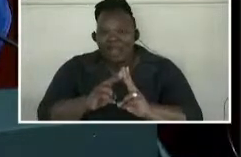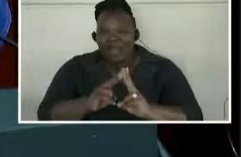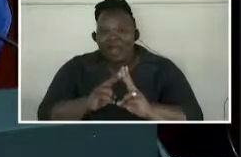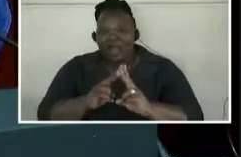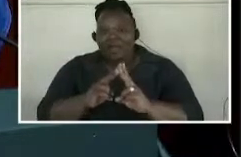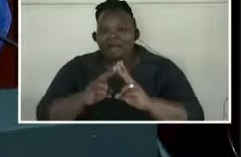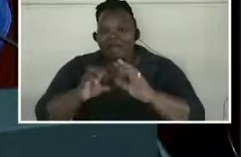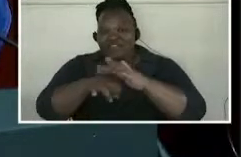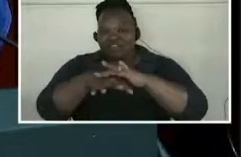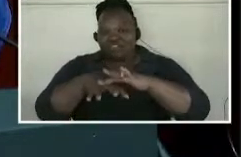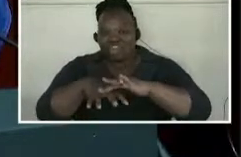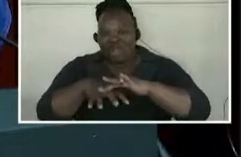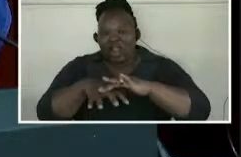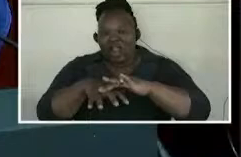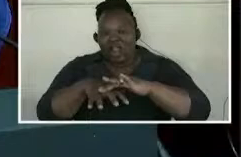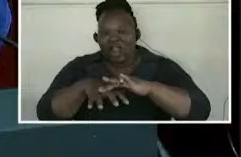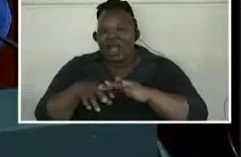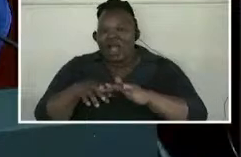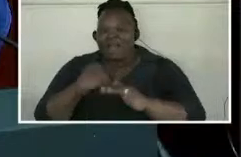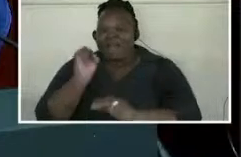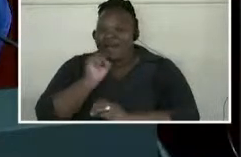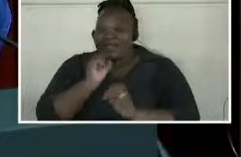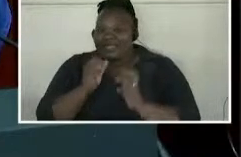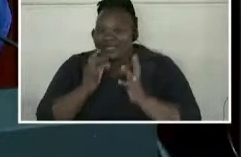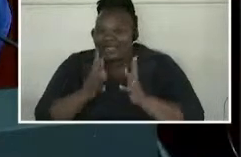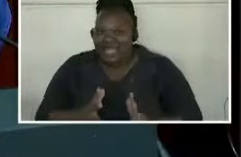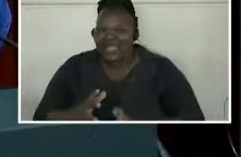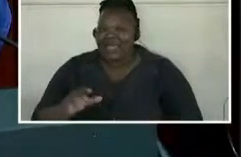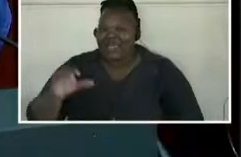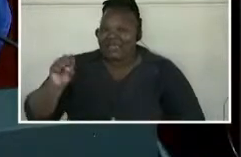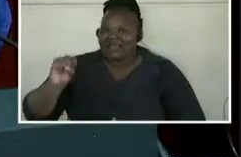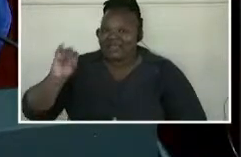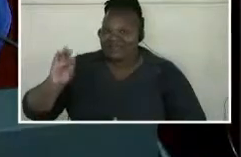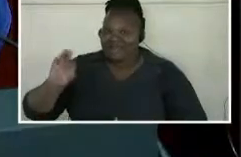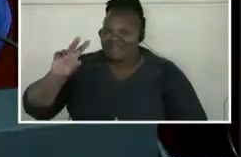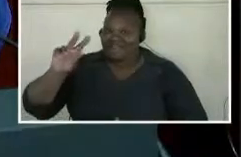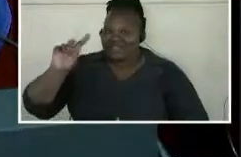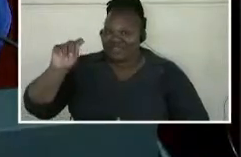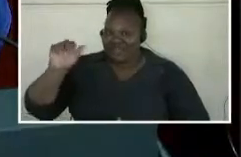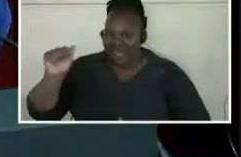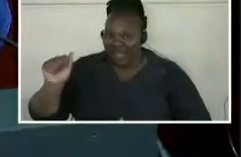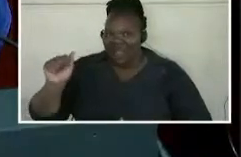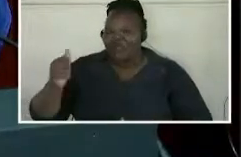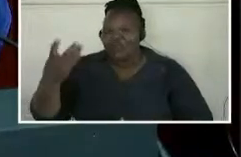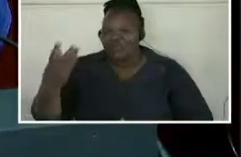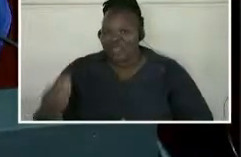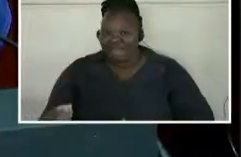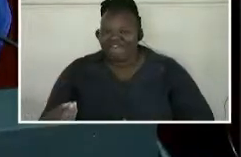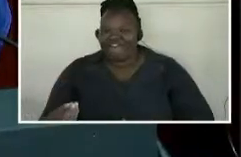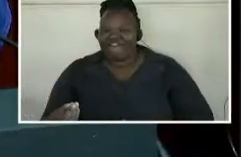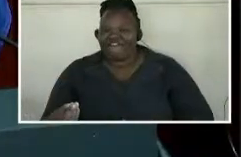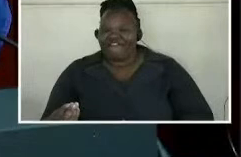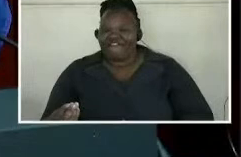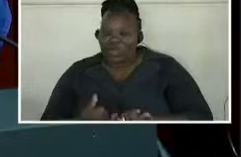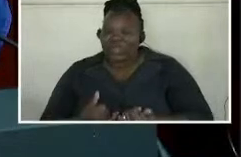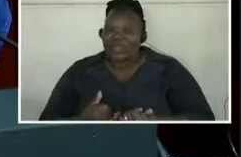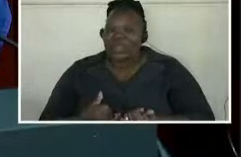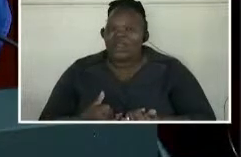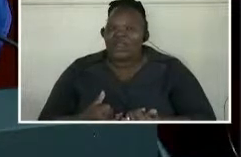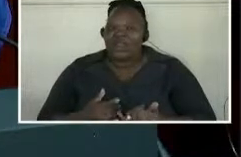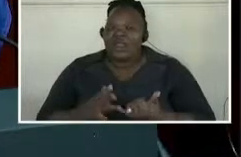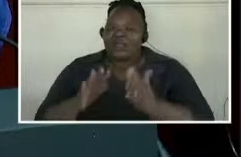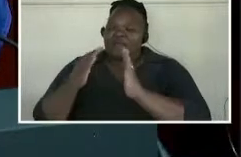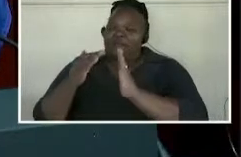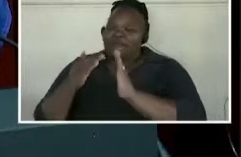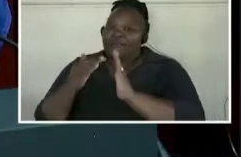federation of artists which is sifter to roll out a joint program in community head centers across